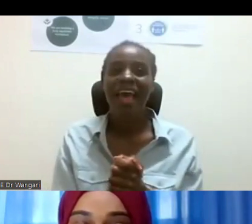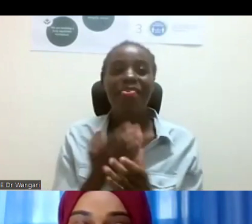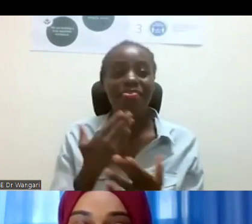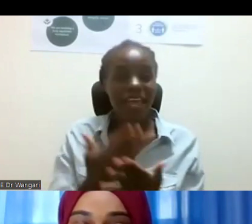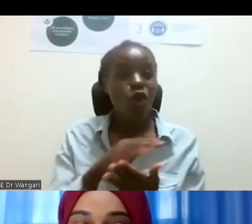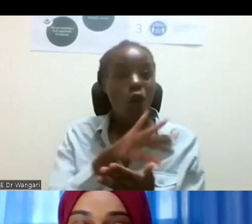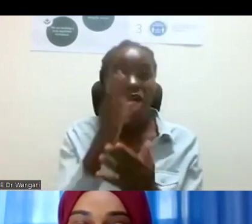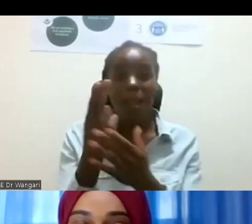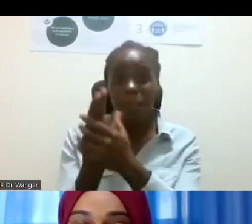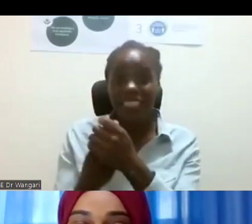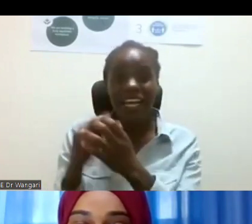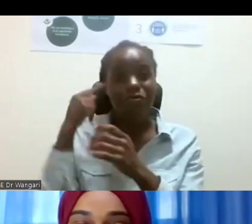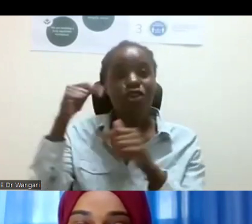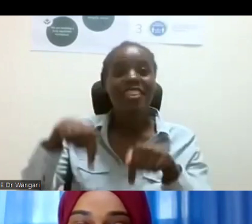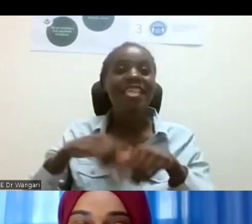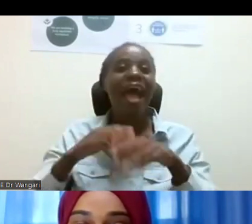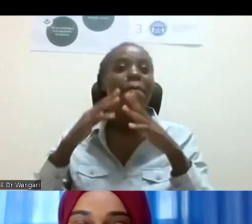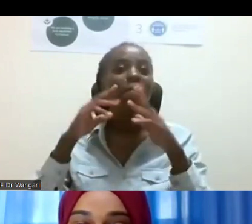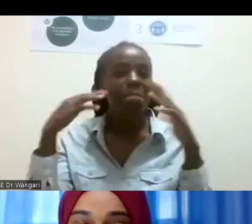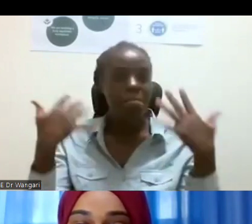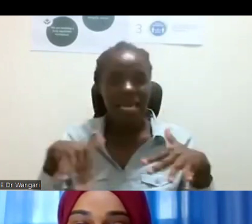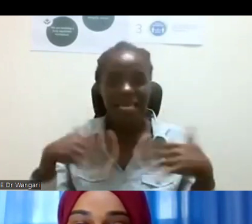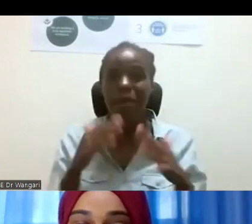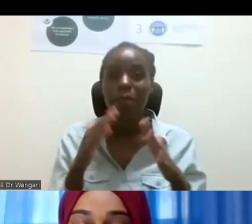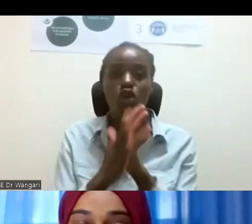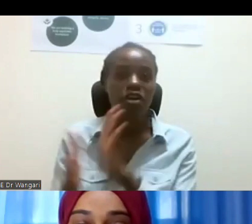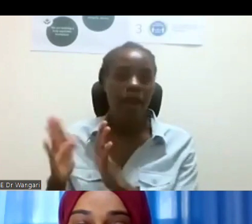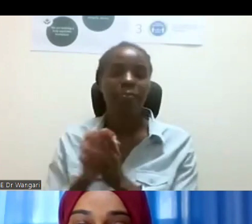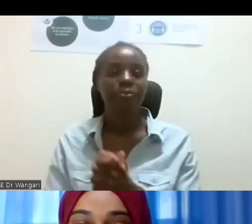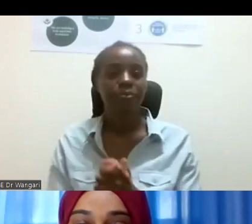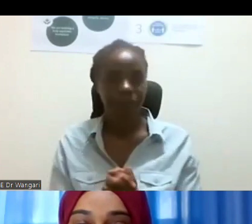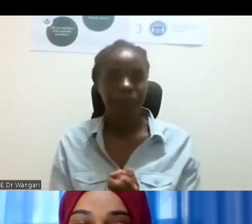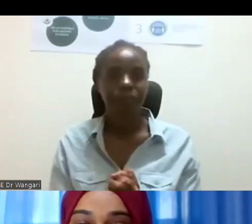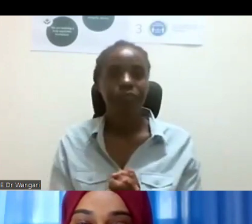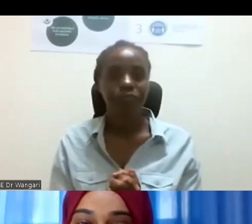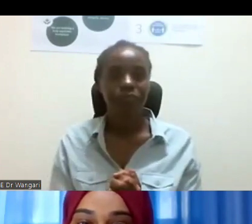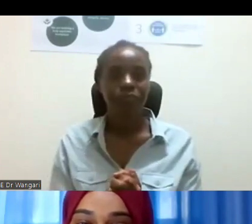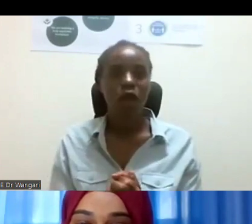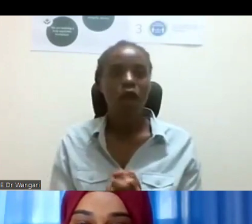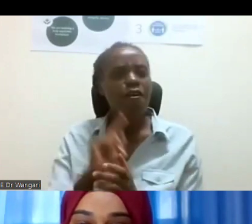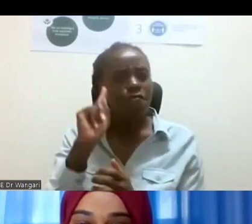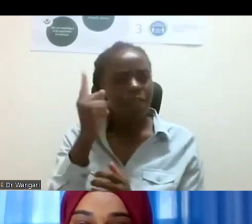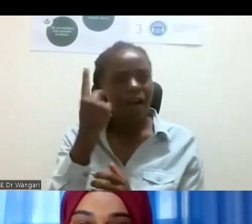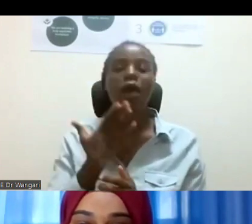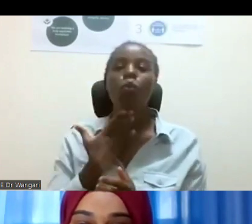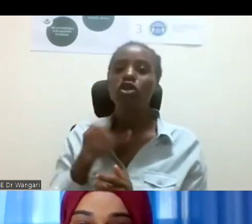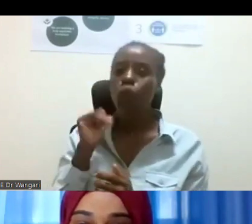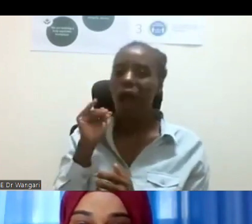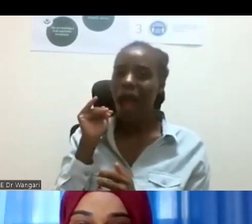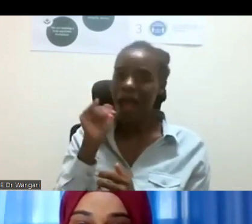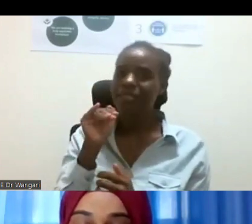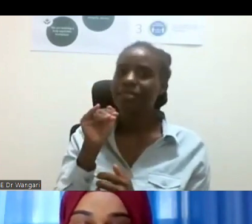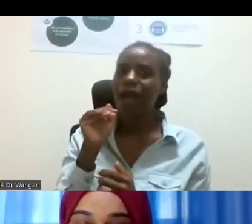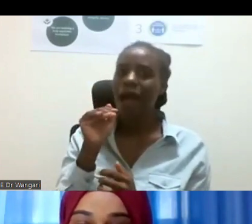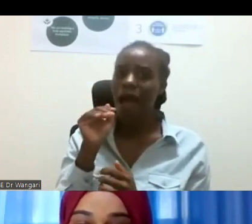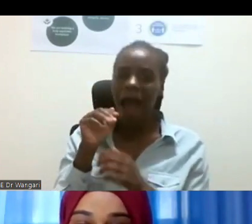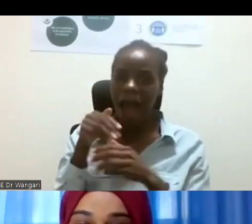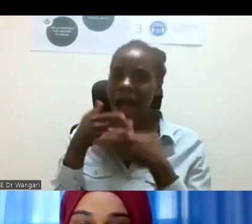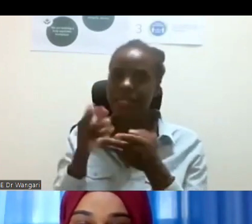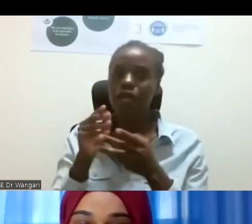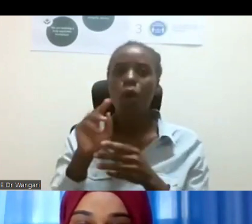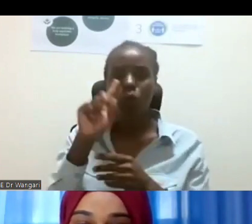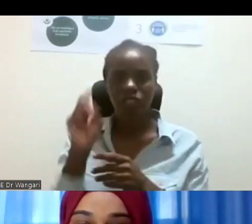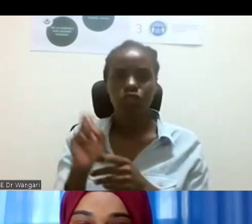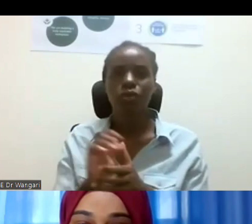this amazing program. So let me first answer your question by telling you how I came to know